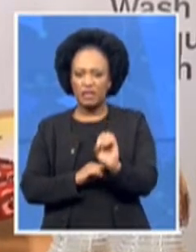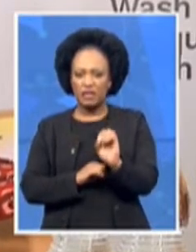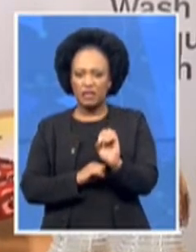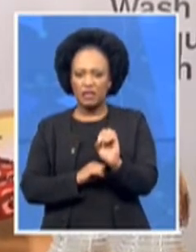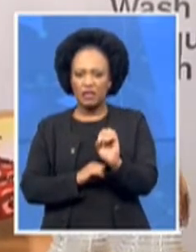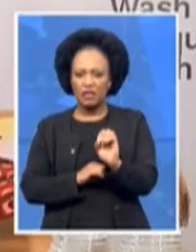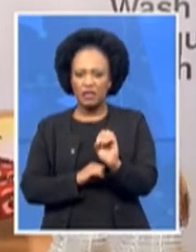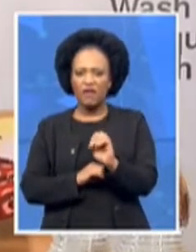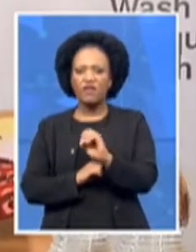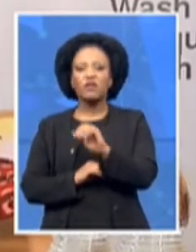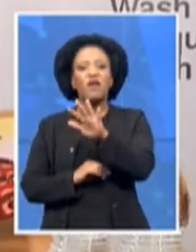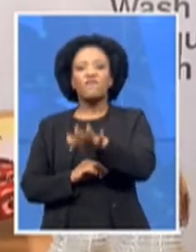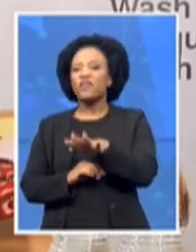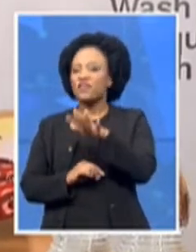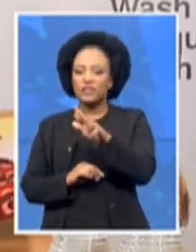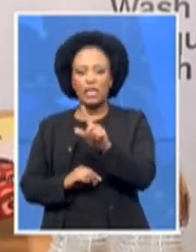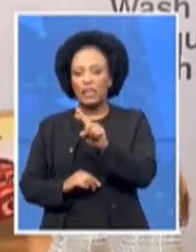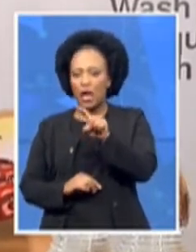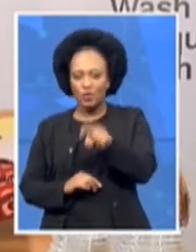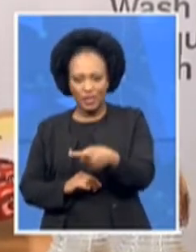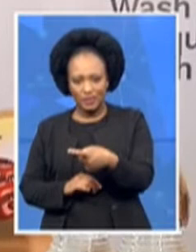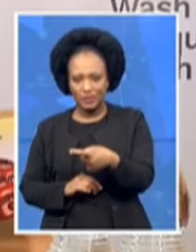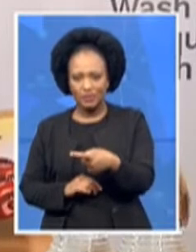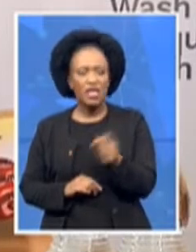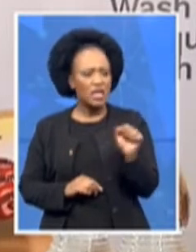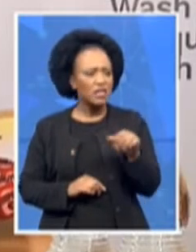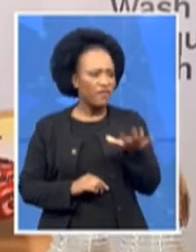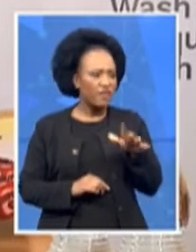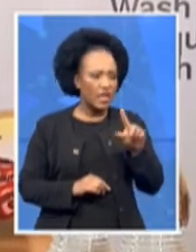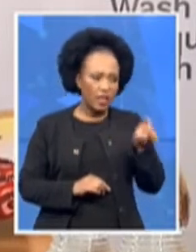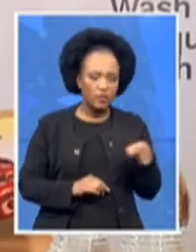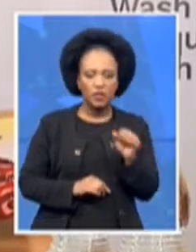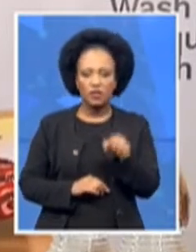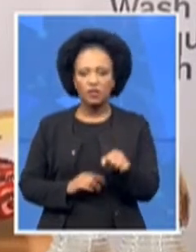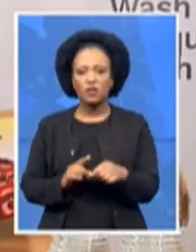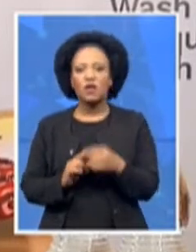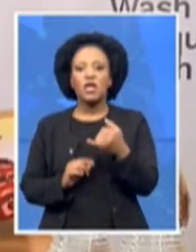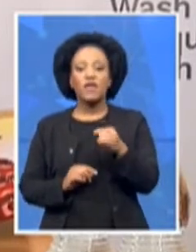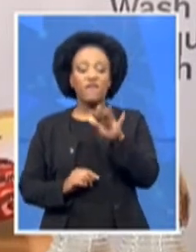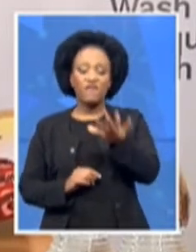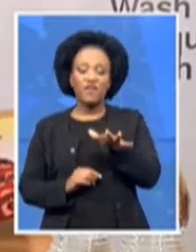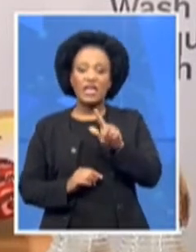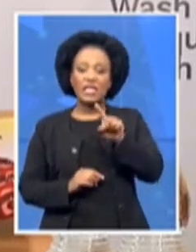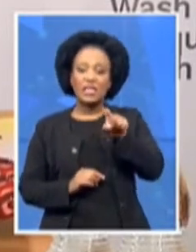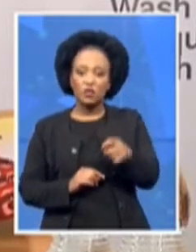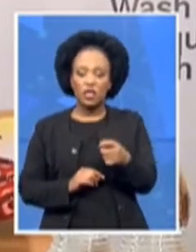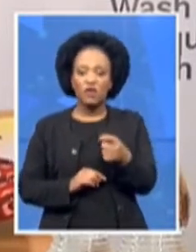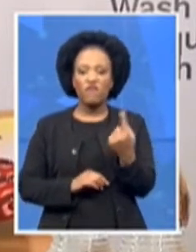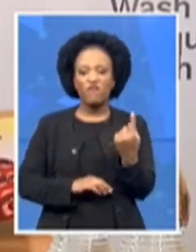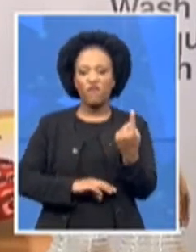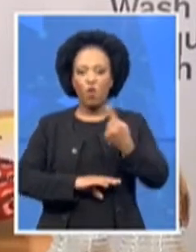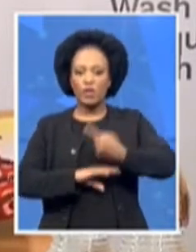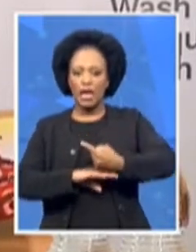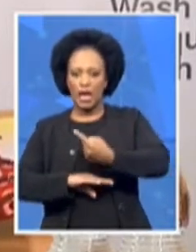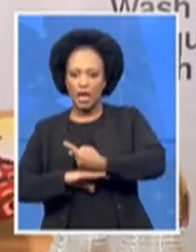15,000. If we do 15,000 per day, and per week we get